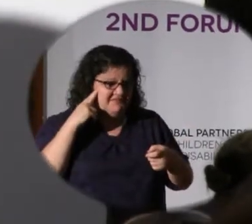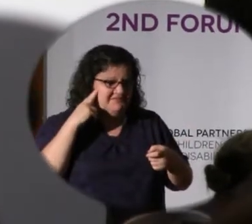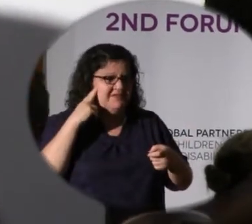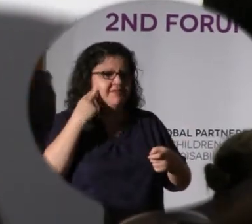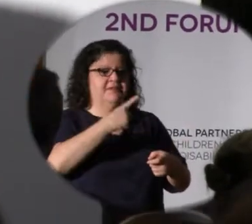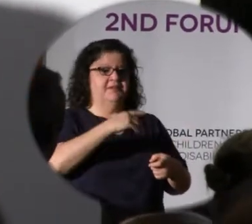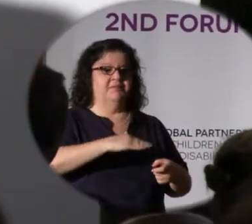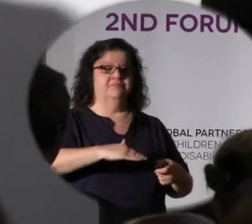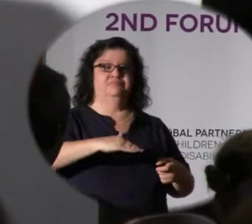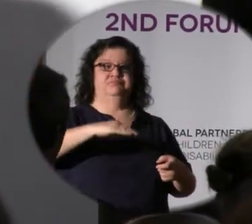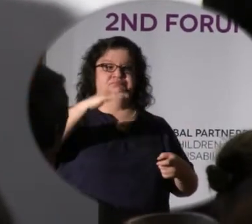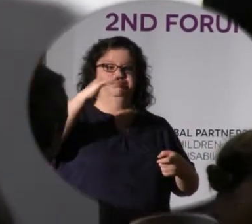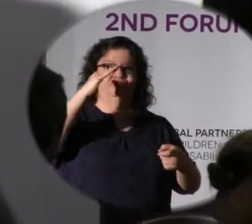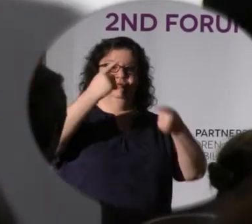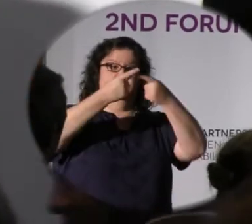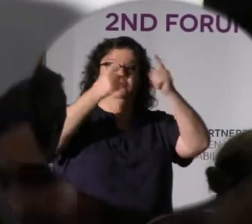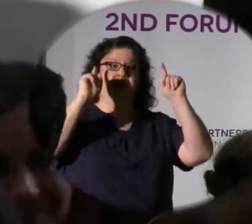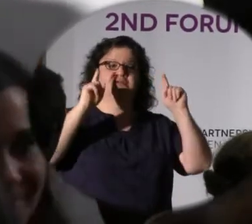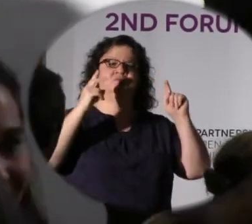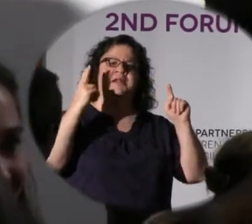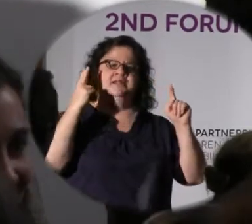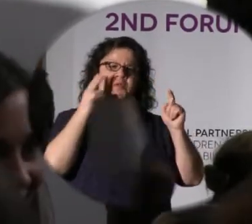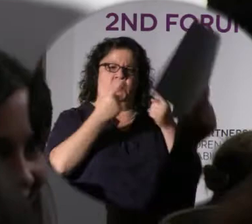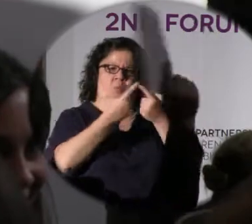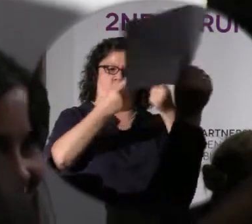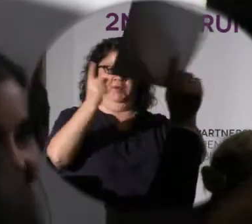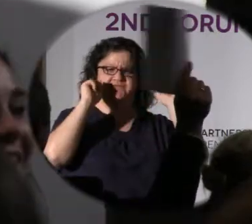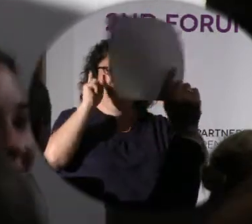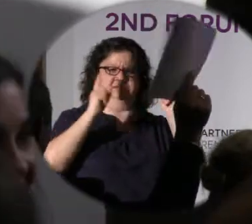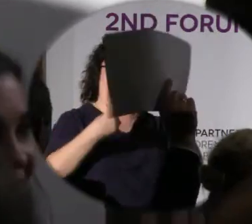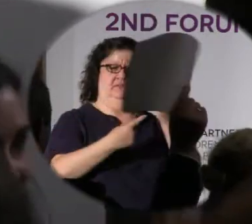Sydney. Ladies and gentlemen, please welcome Colin Allen.